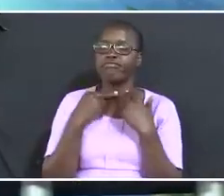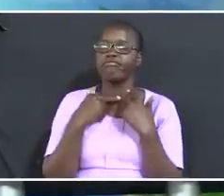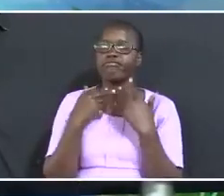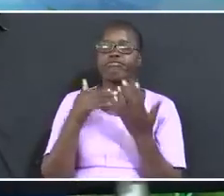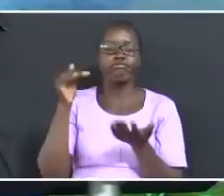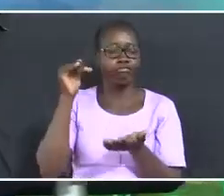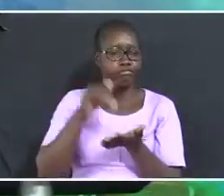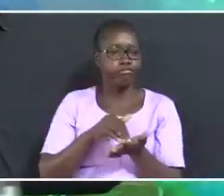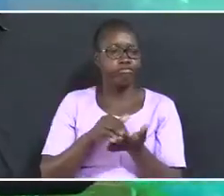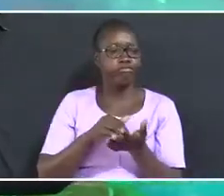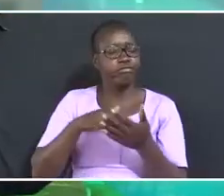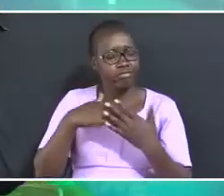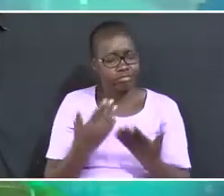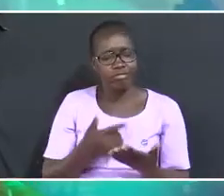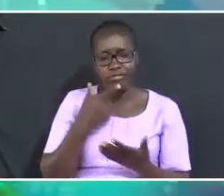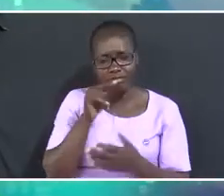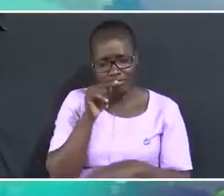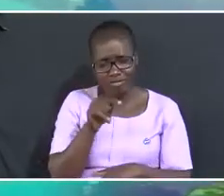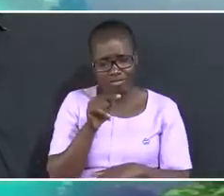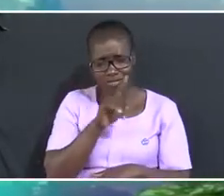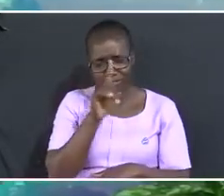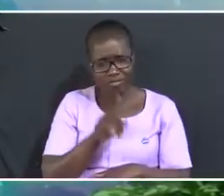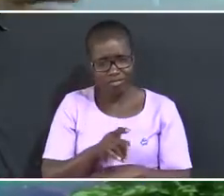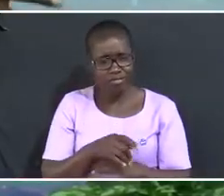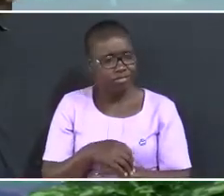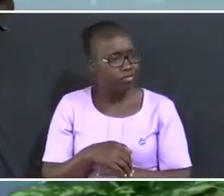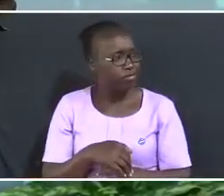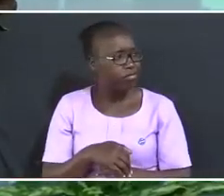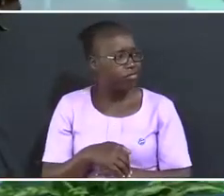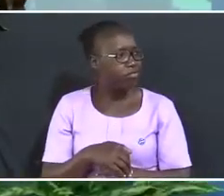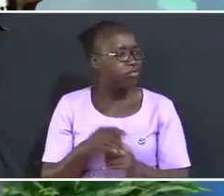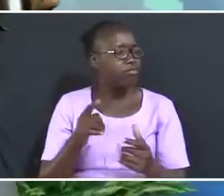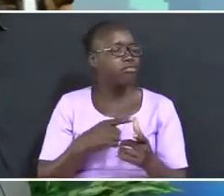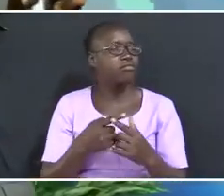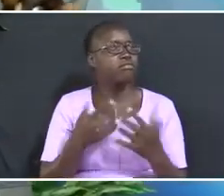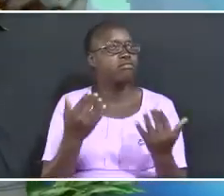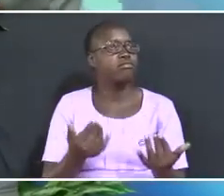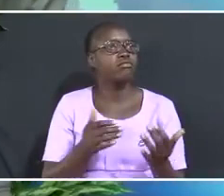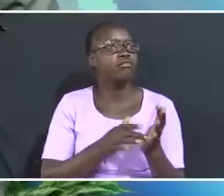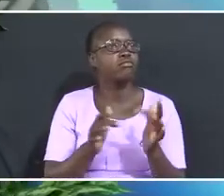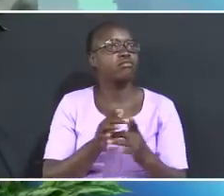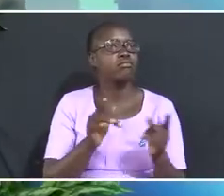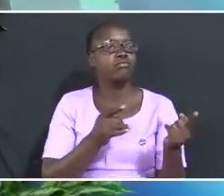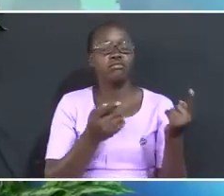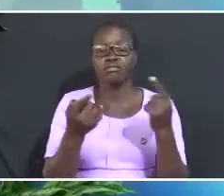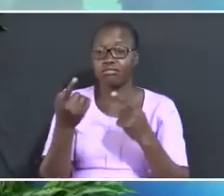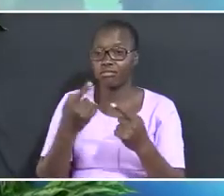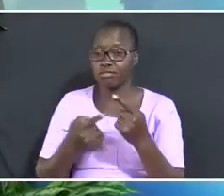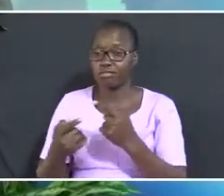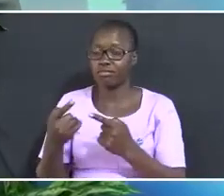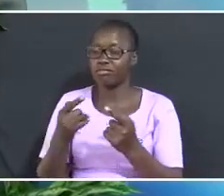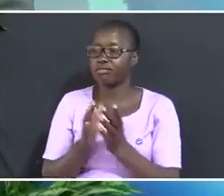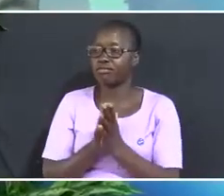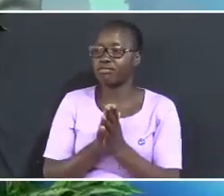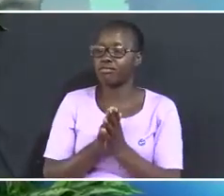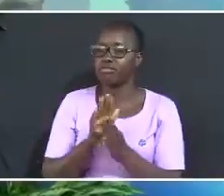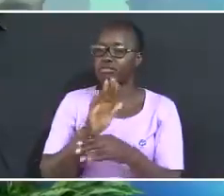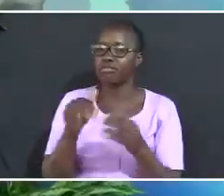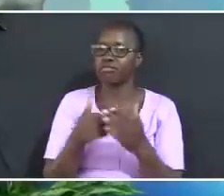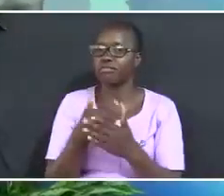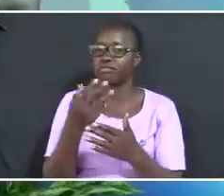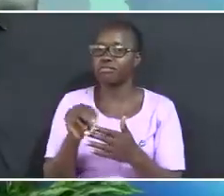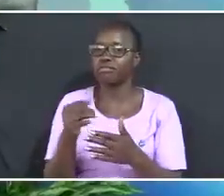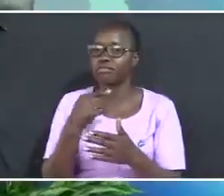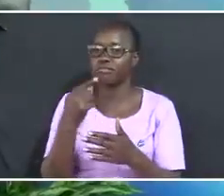anyone. How can you say that? Then now Jesus came here and told them, there